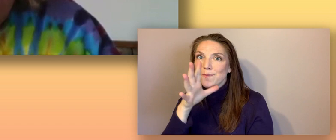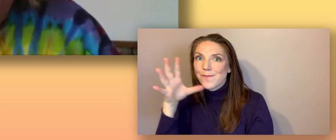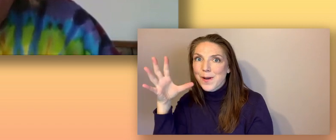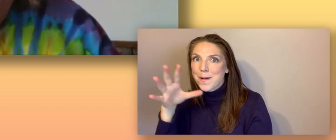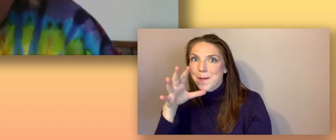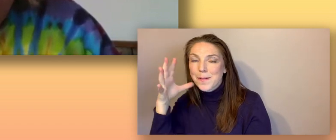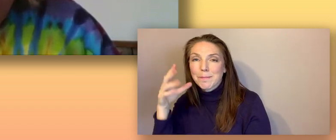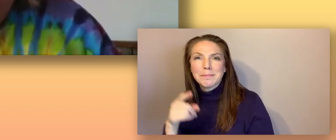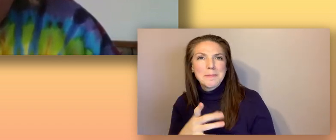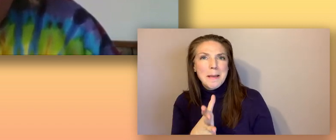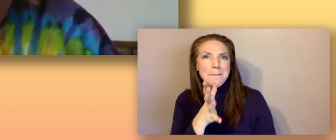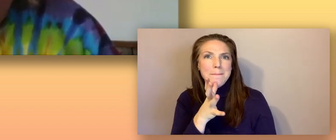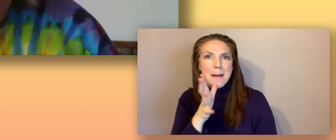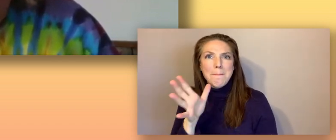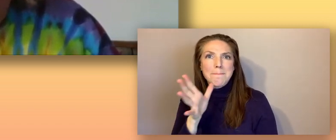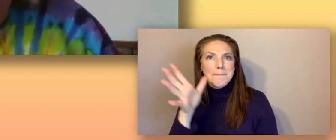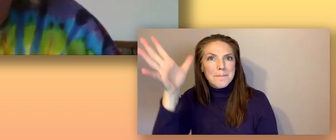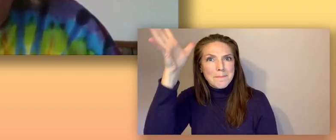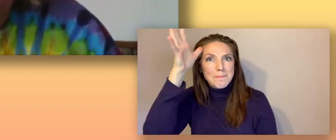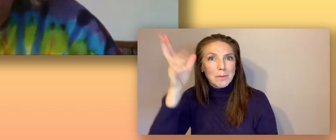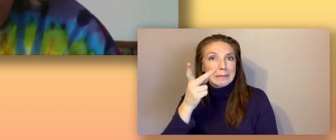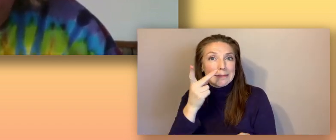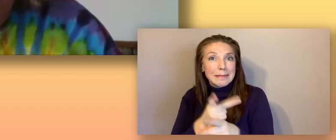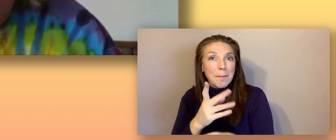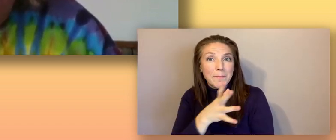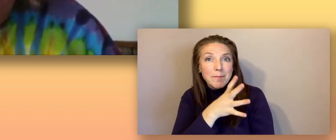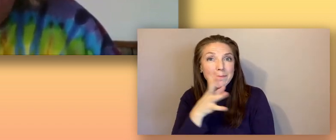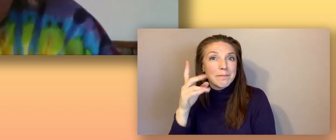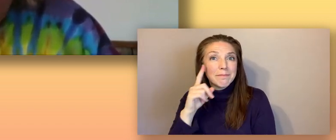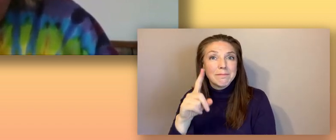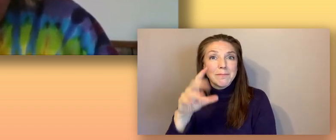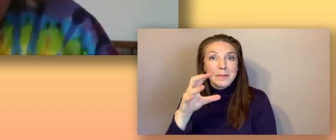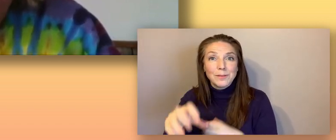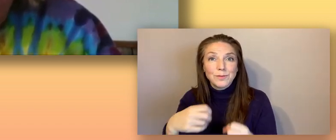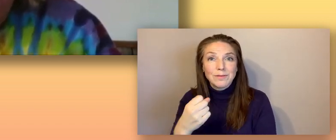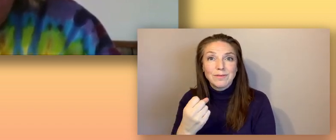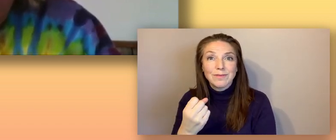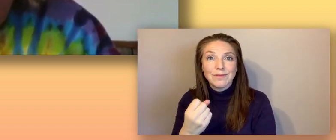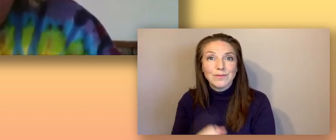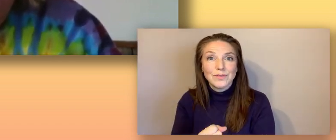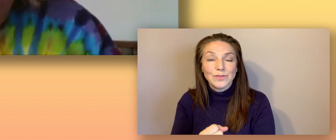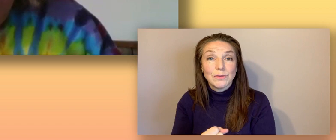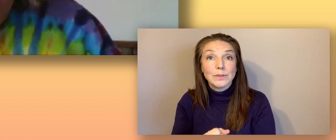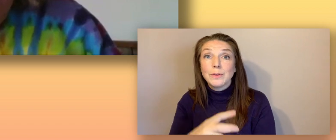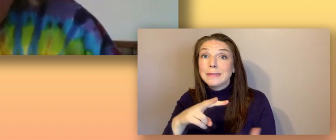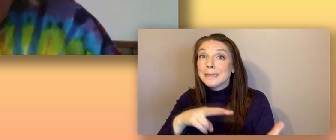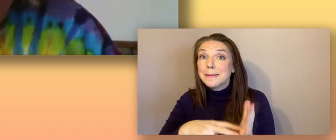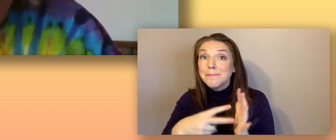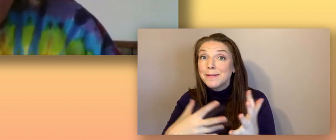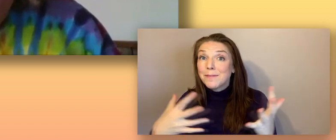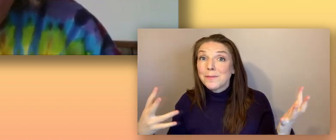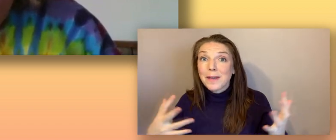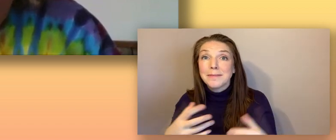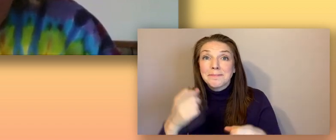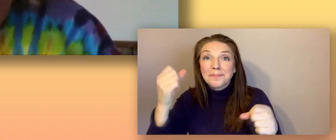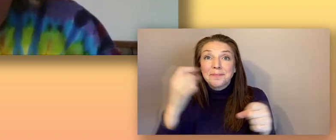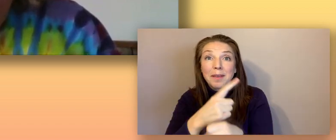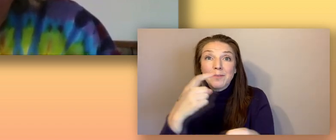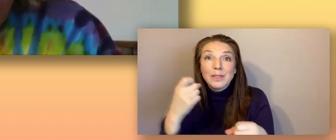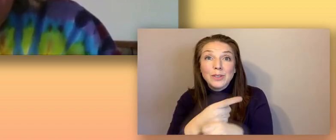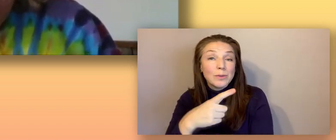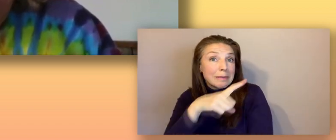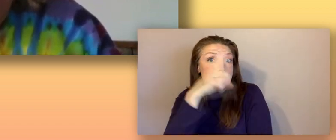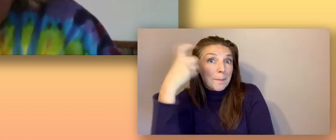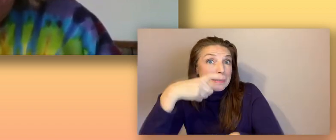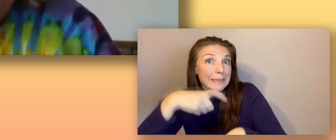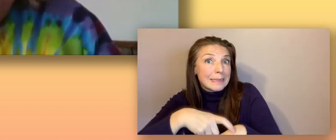Murphys, held onto their incredible farm for 100 years. So we got to visit there every summer.